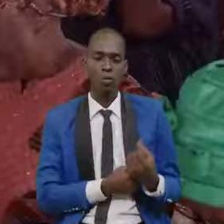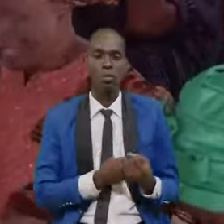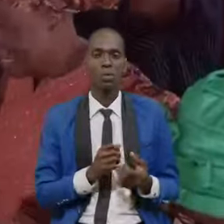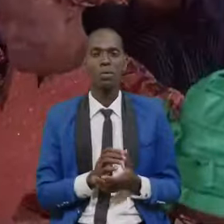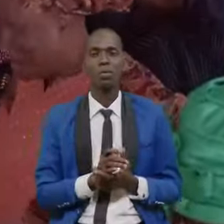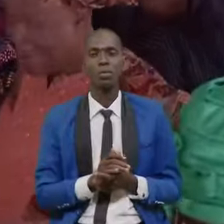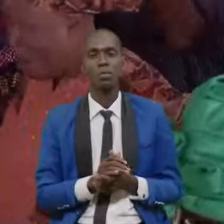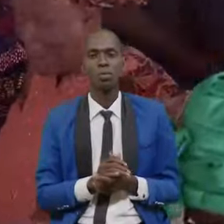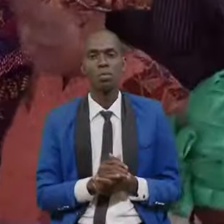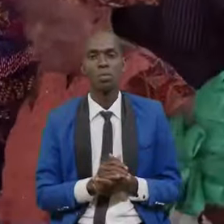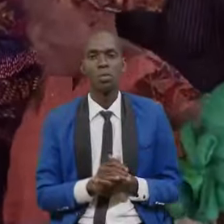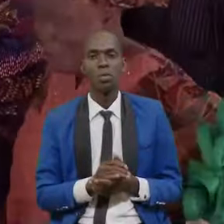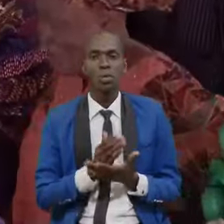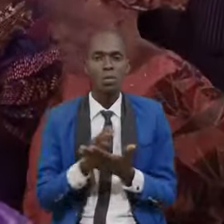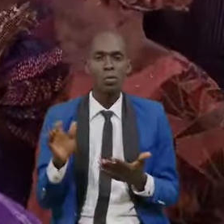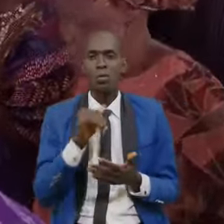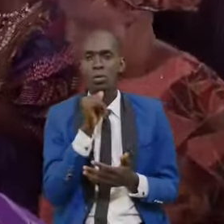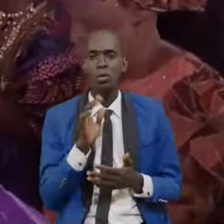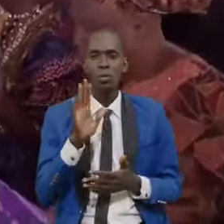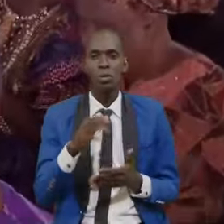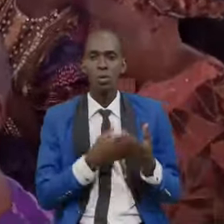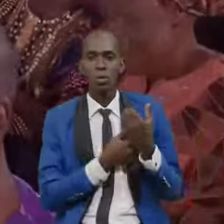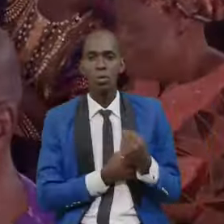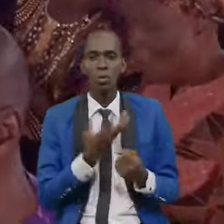Your confidence of faith.